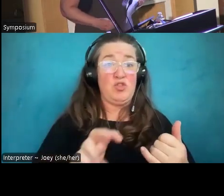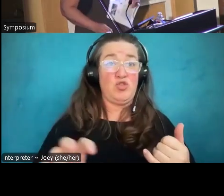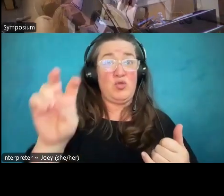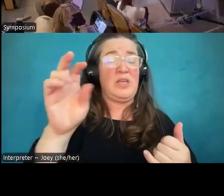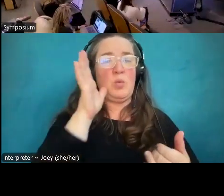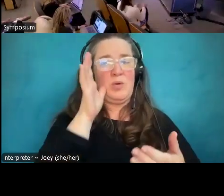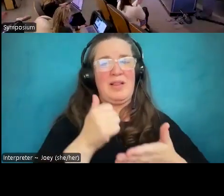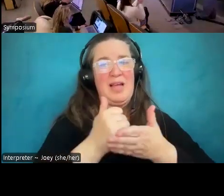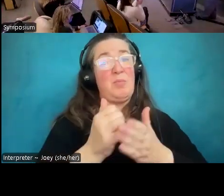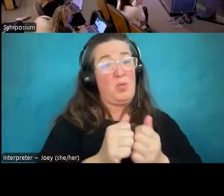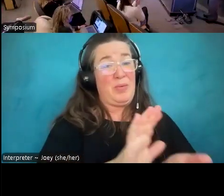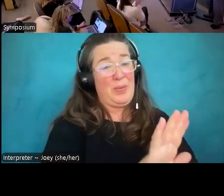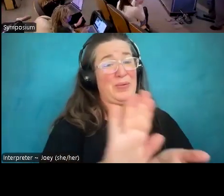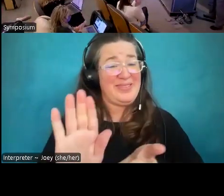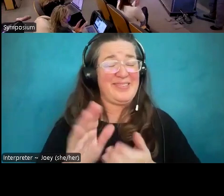for having me.